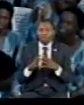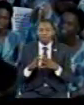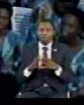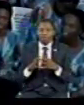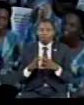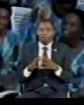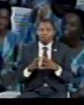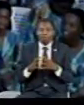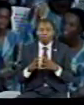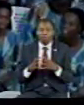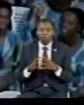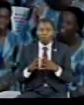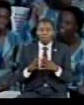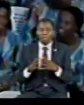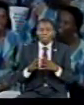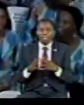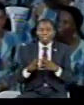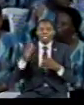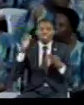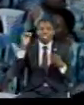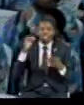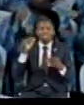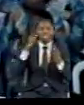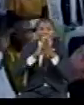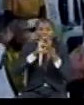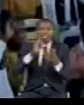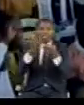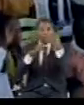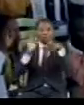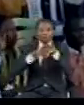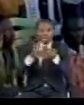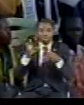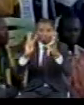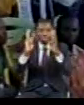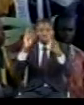It is coming your way in Jesus' name.